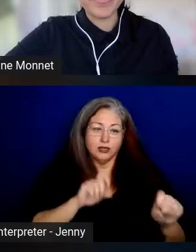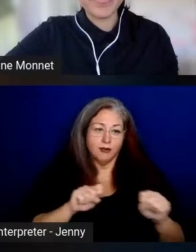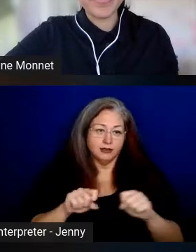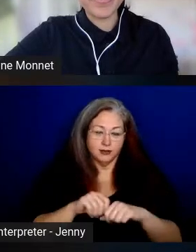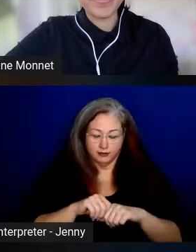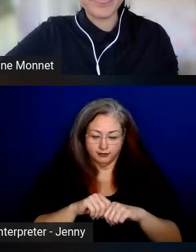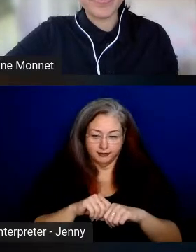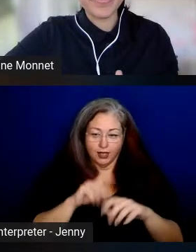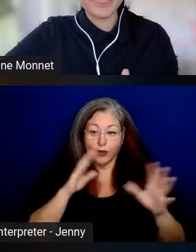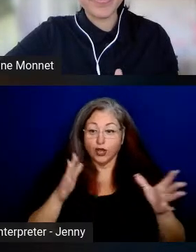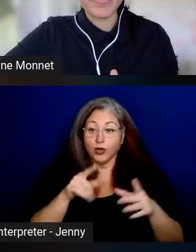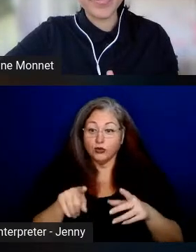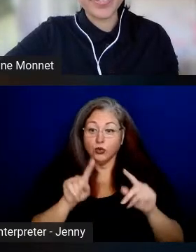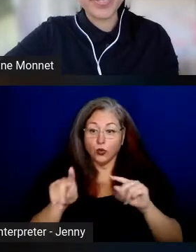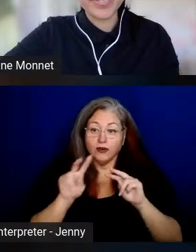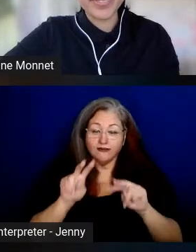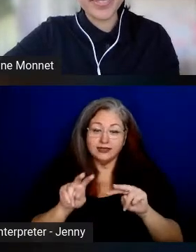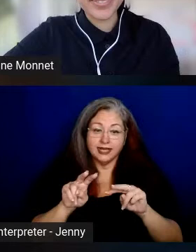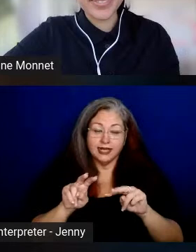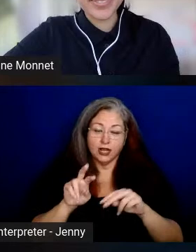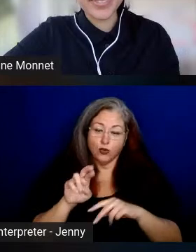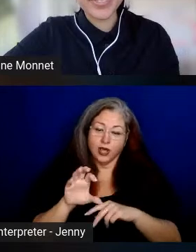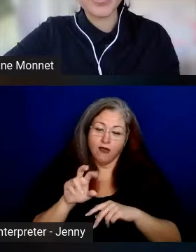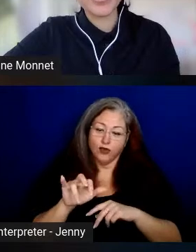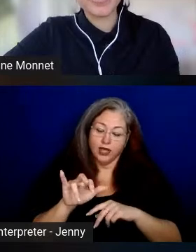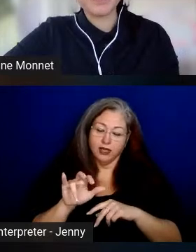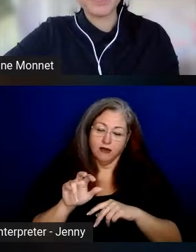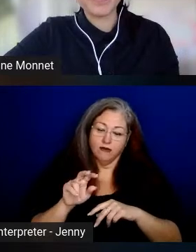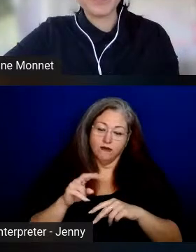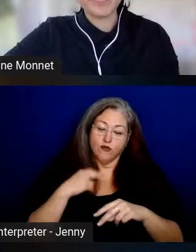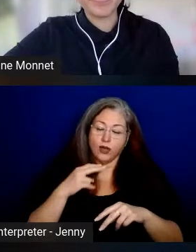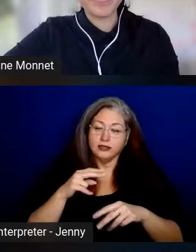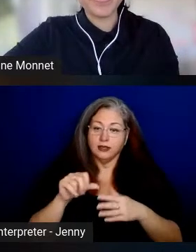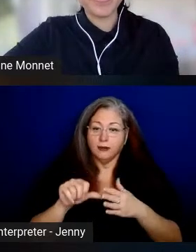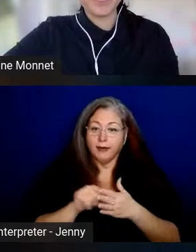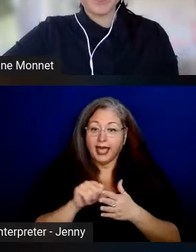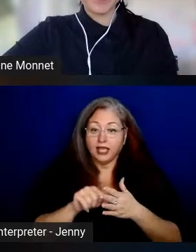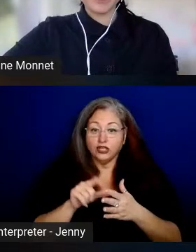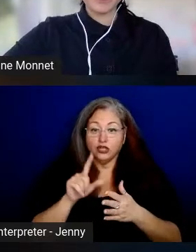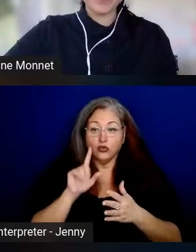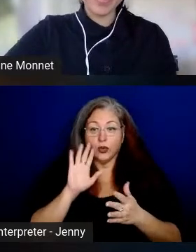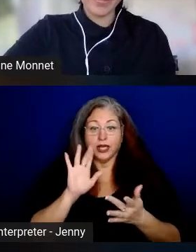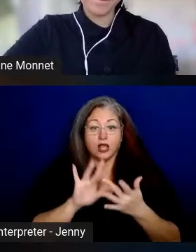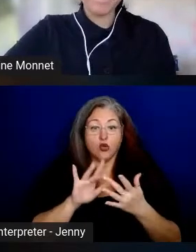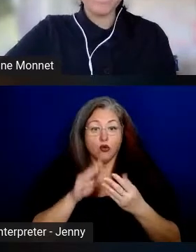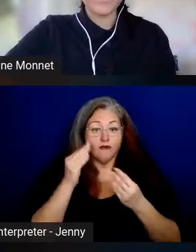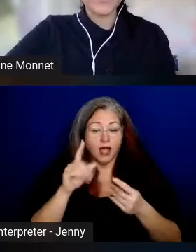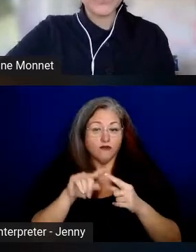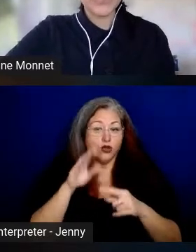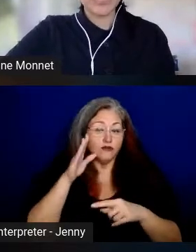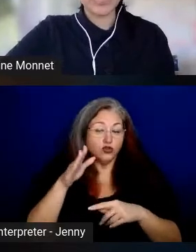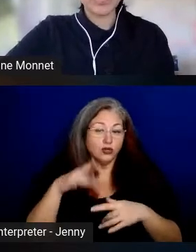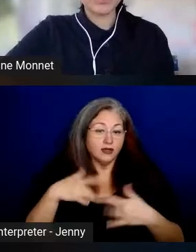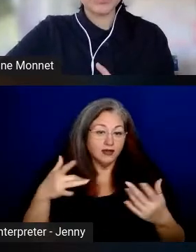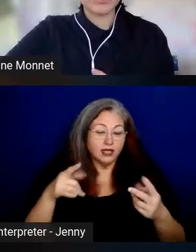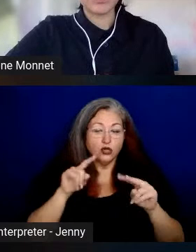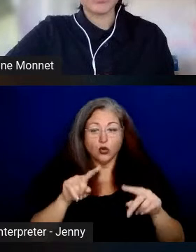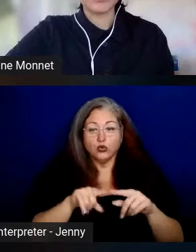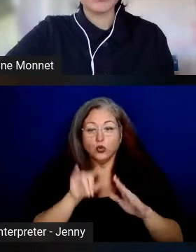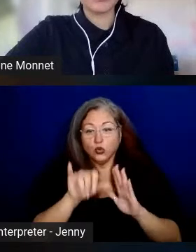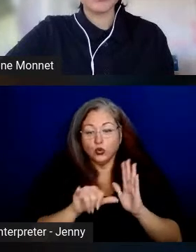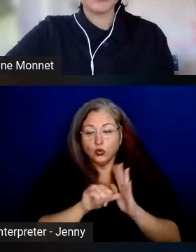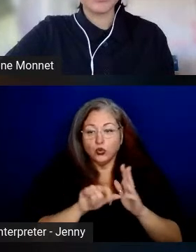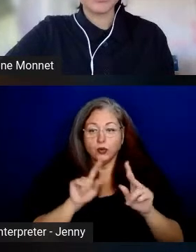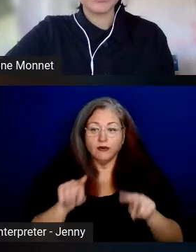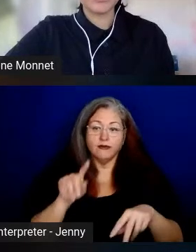I encourage you to visit the Recovering Voices page on Facebook to get notified about future events. And you can also find us on YouTube, visit our website,